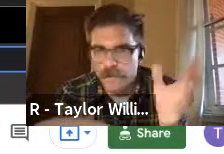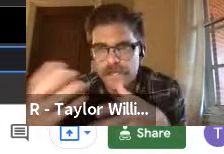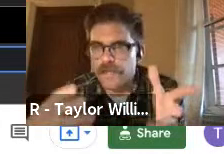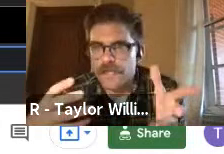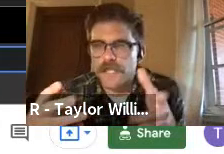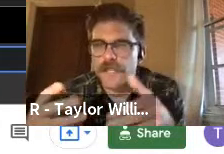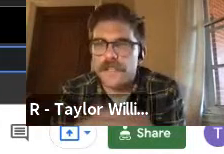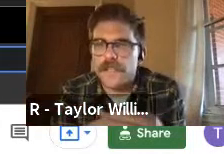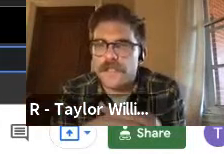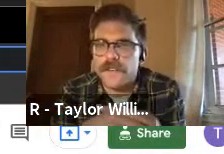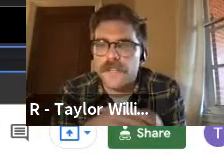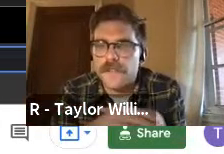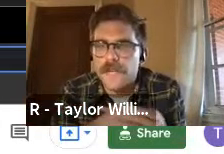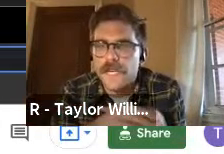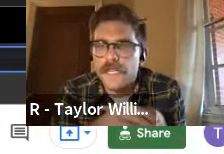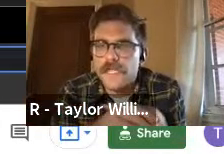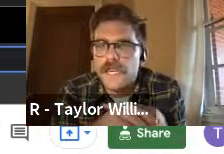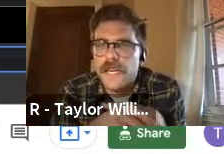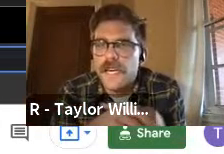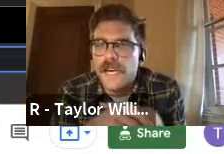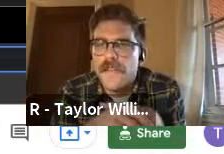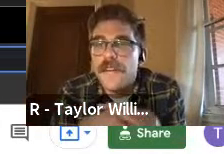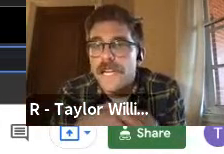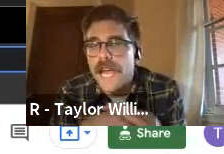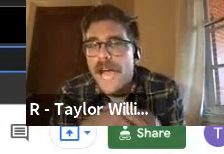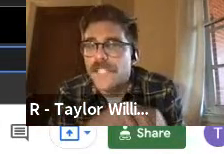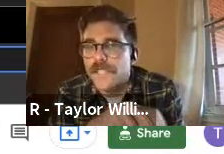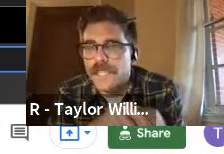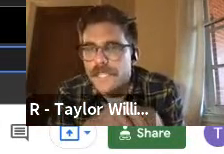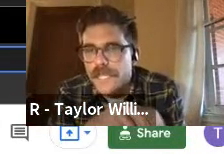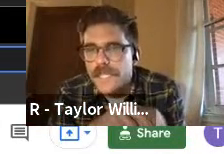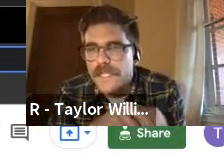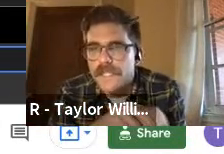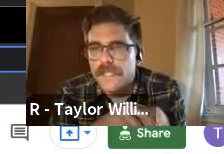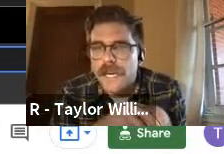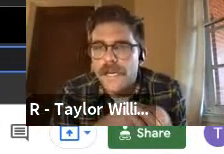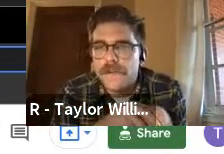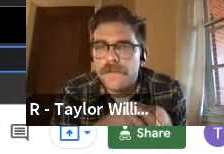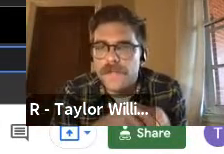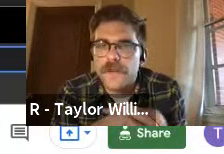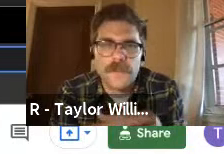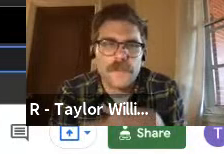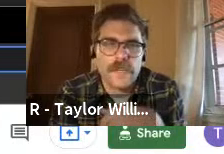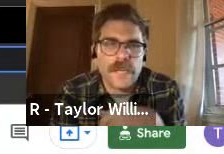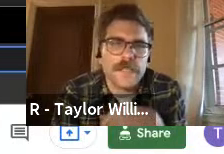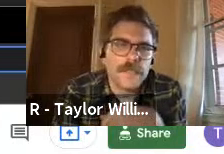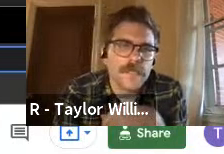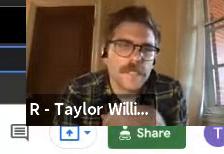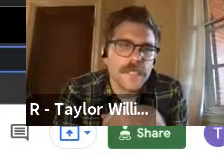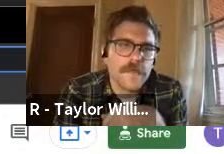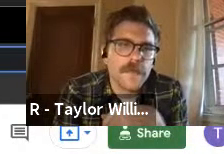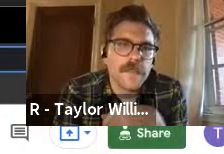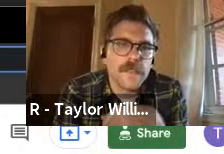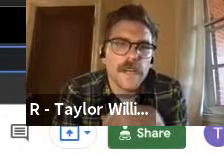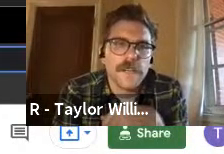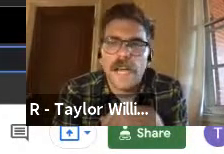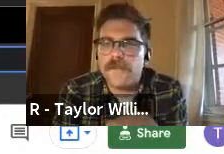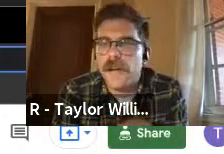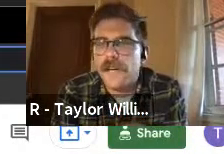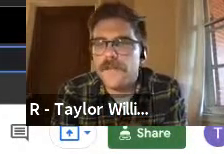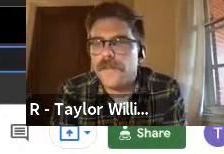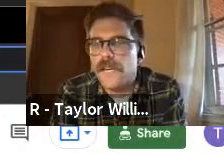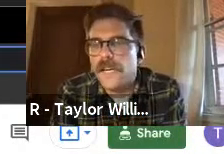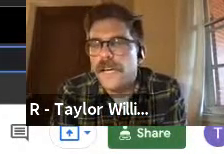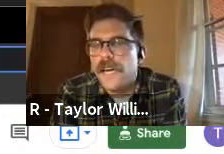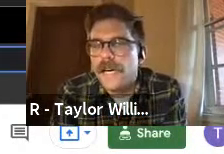and like things that are discussed during those meetings, and then any action that is needed. And again, to use this example on